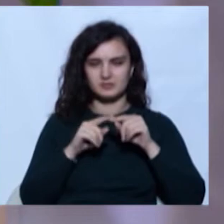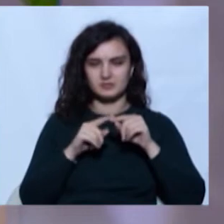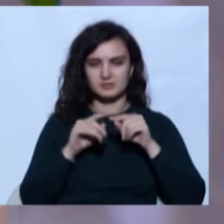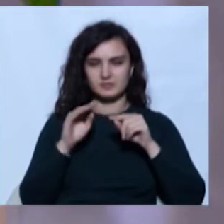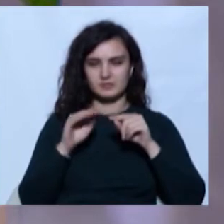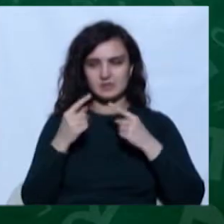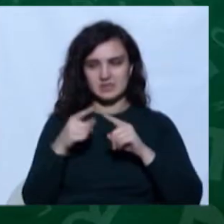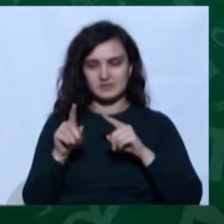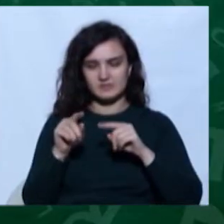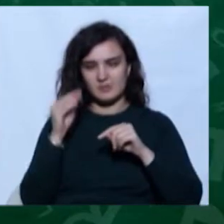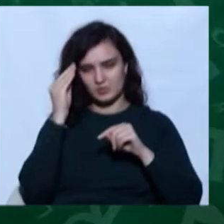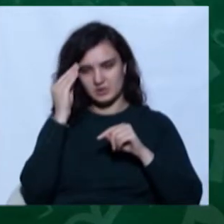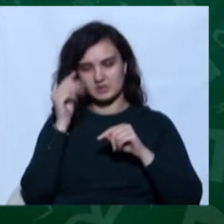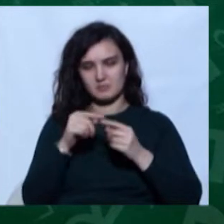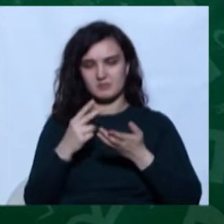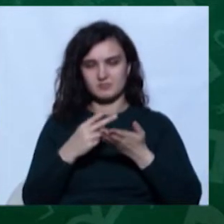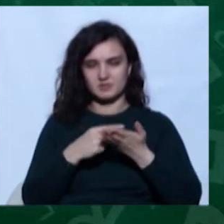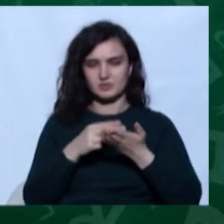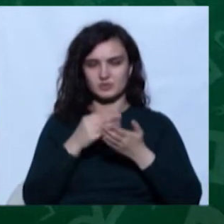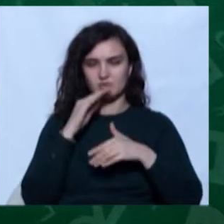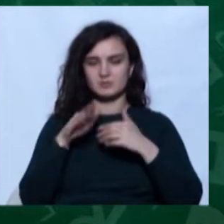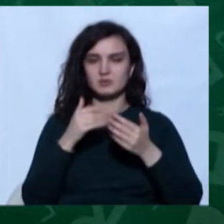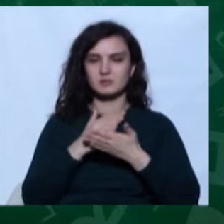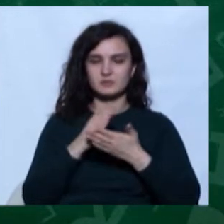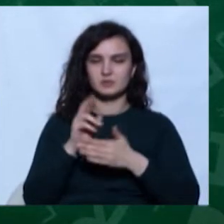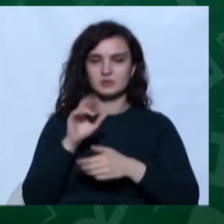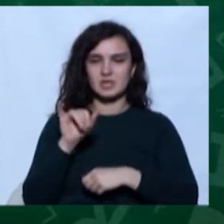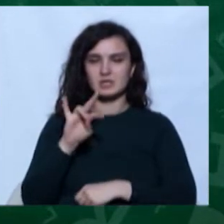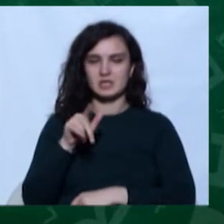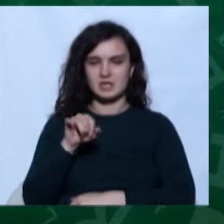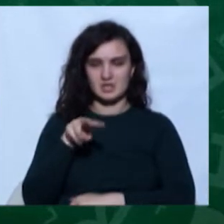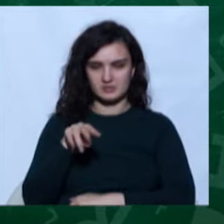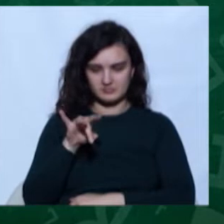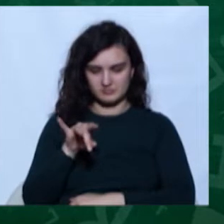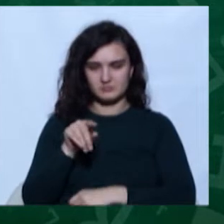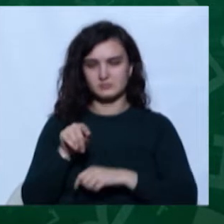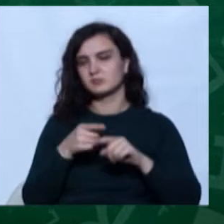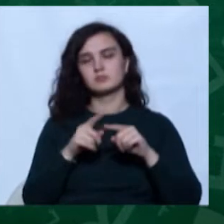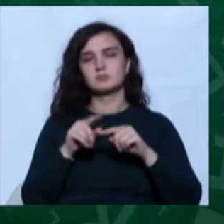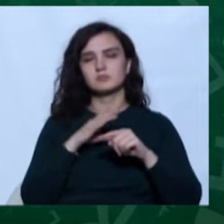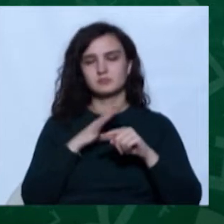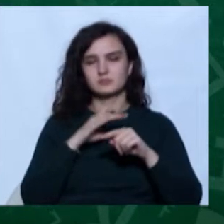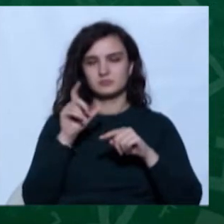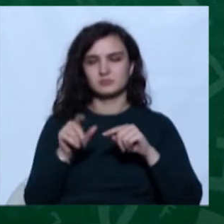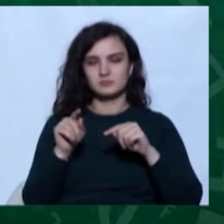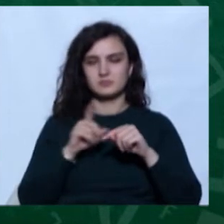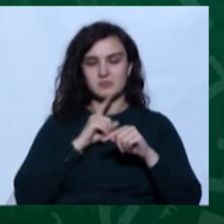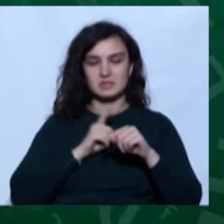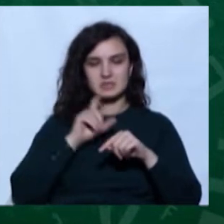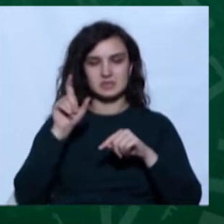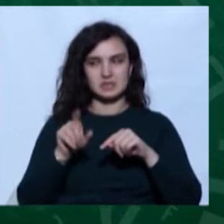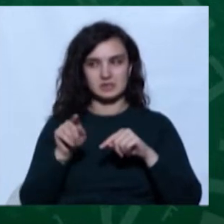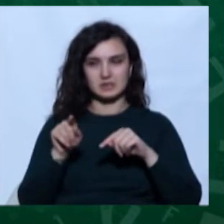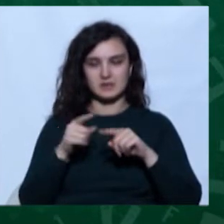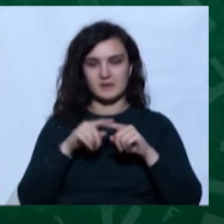fuller version of the novel. Next, we have Danglars. Danglars is the cargo master, or